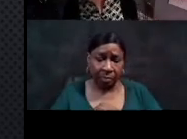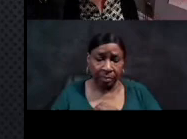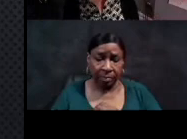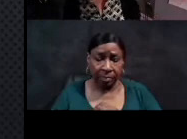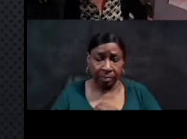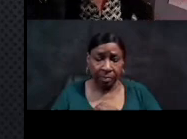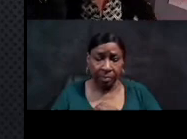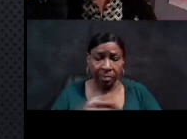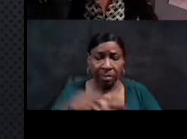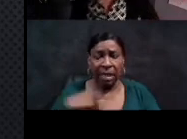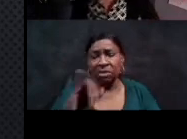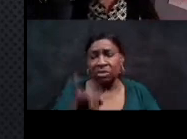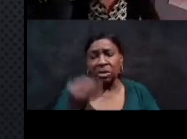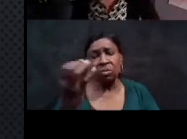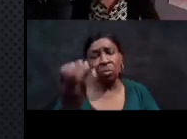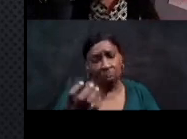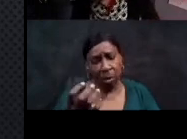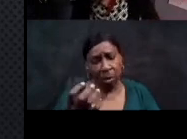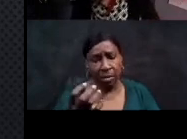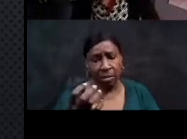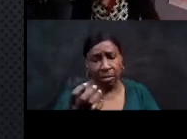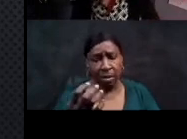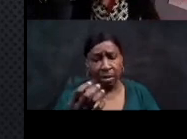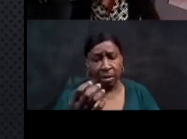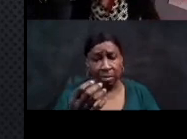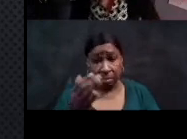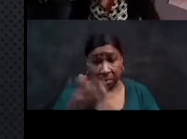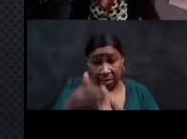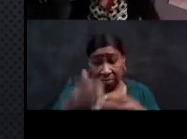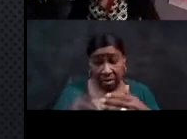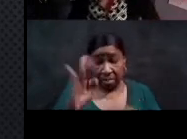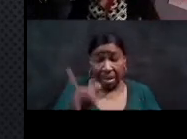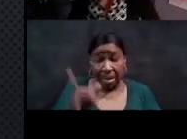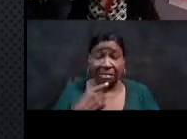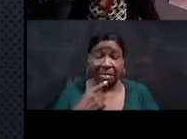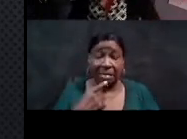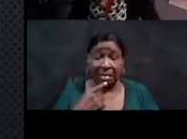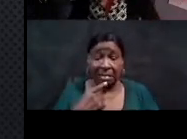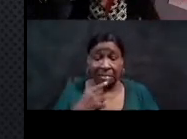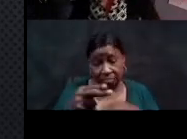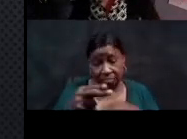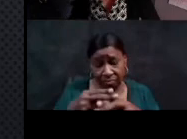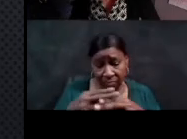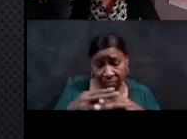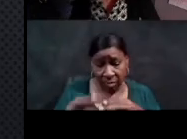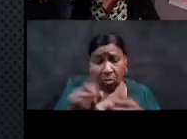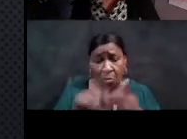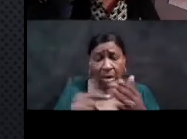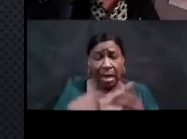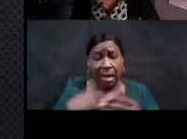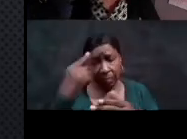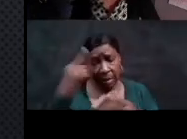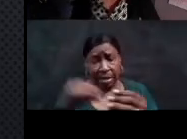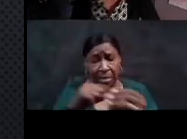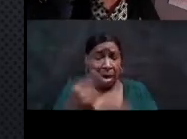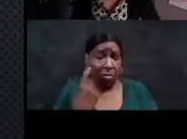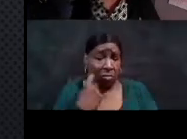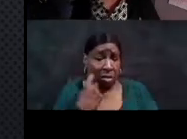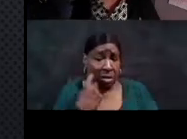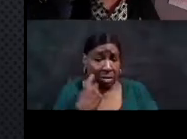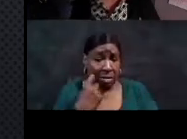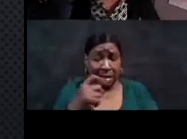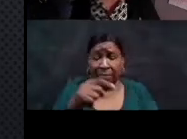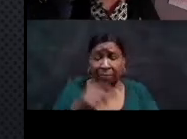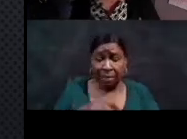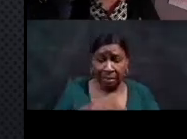And I just want to wrap up by saying briefly some of what I've been thinking about recently in the time